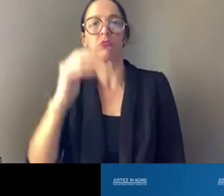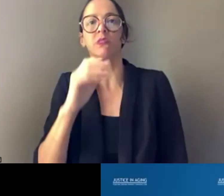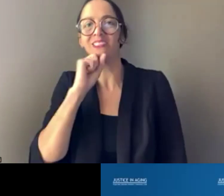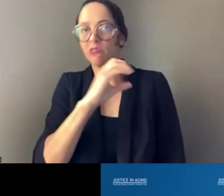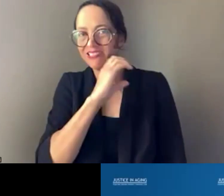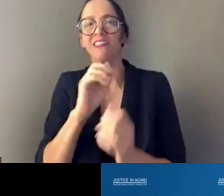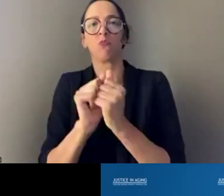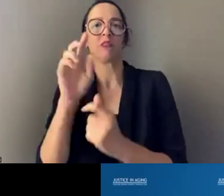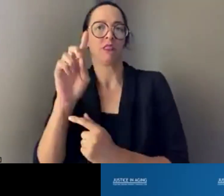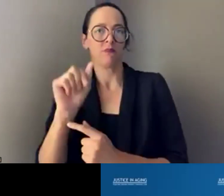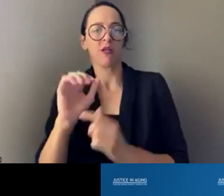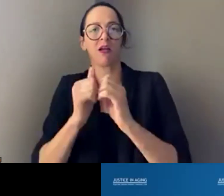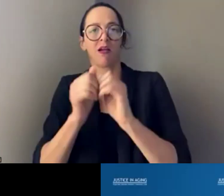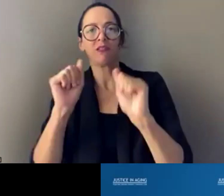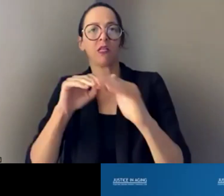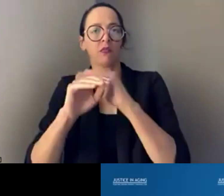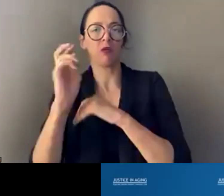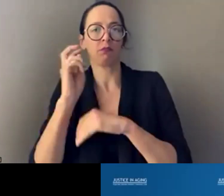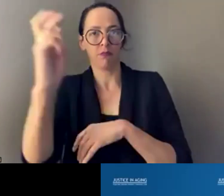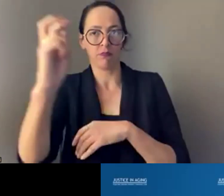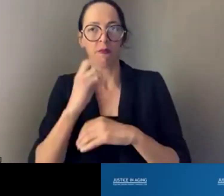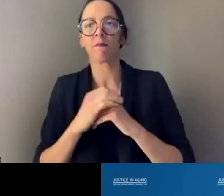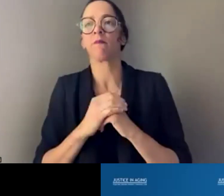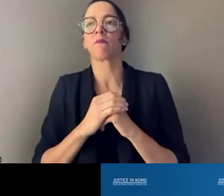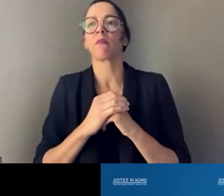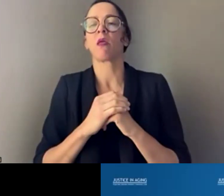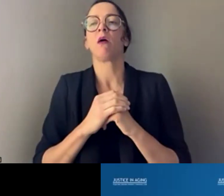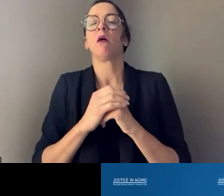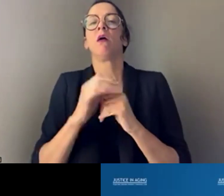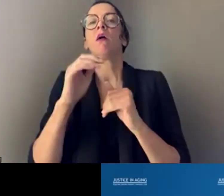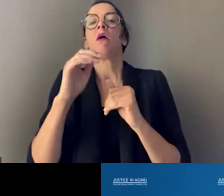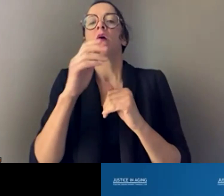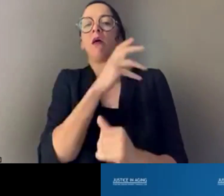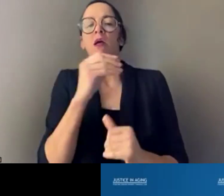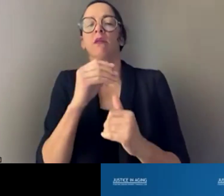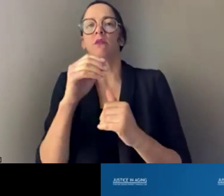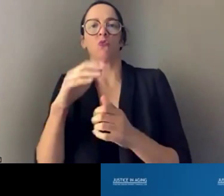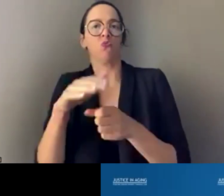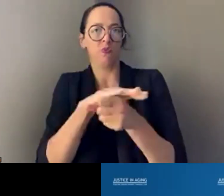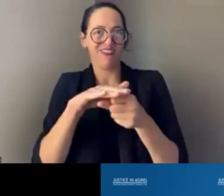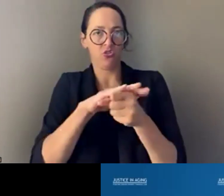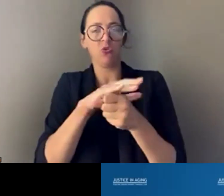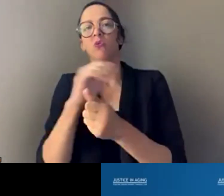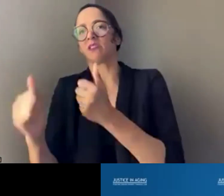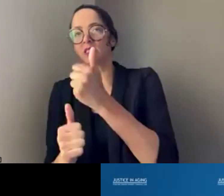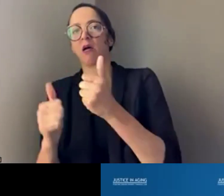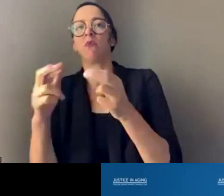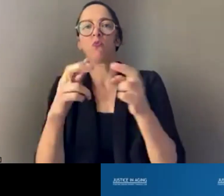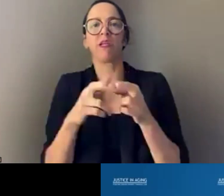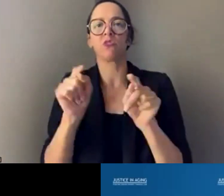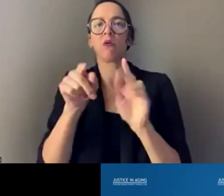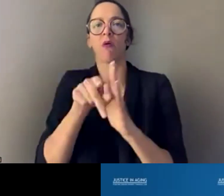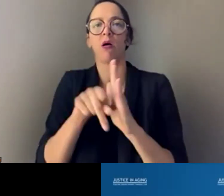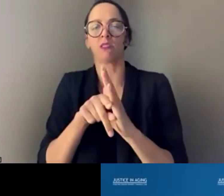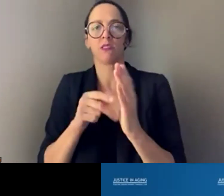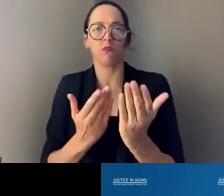state level policy recommendations, and number 3 is regional, sub-regional policy recommendations. I'm going to bring Hagar